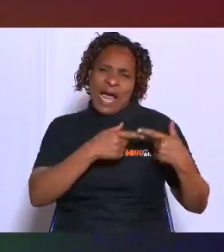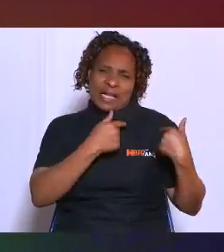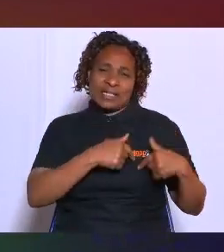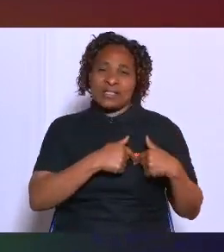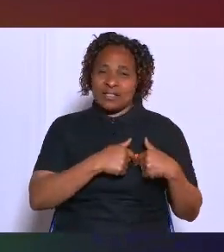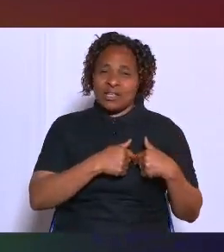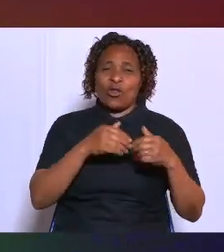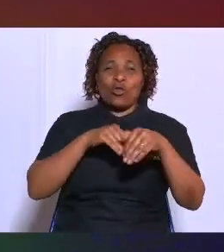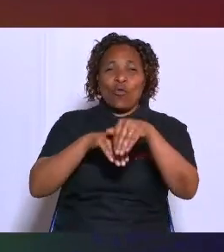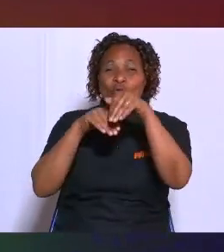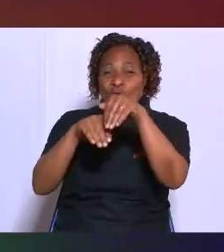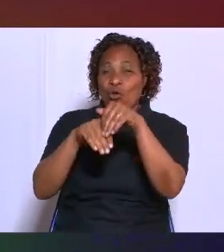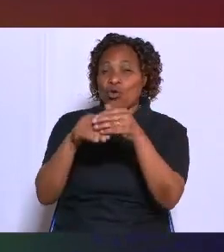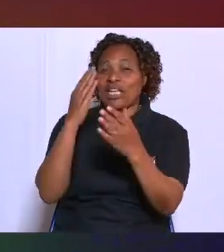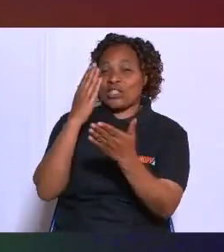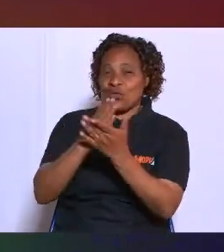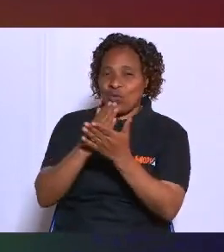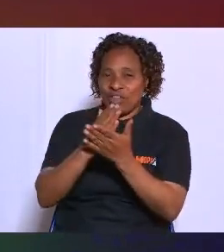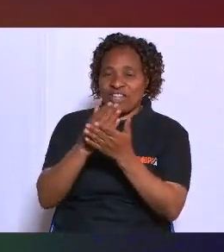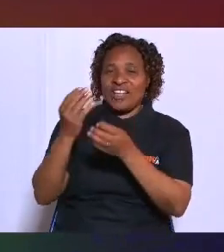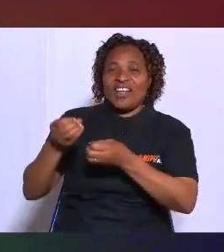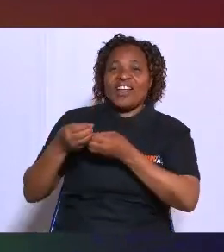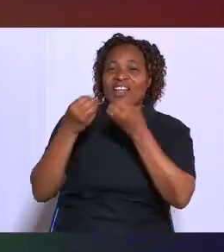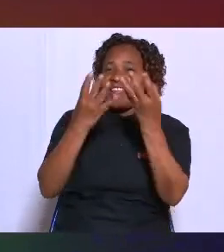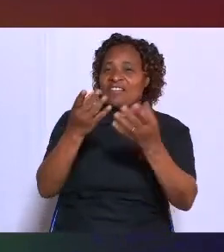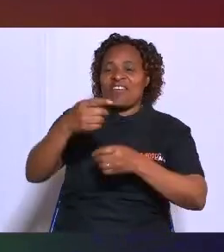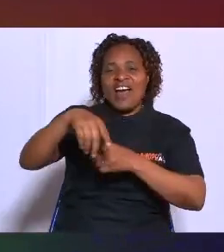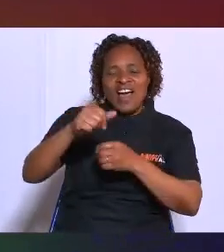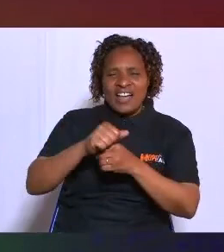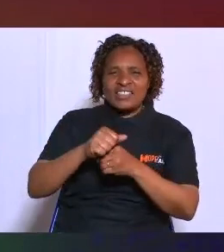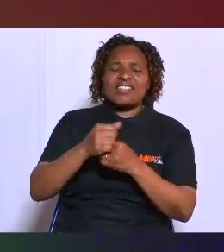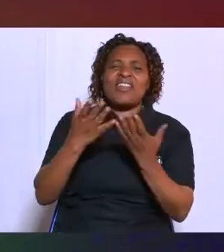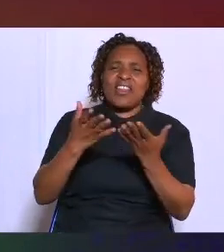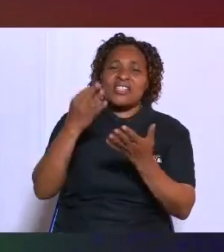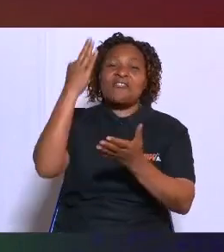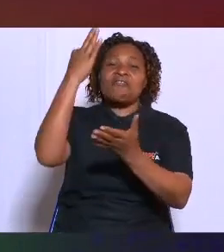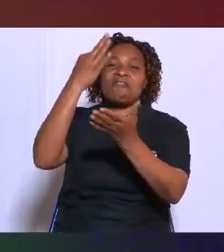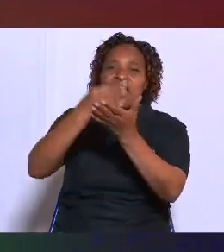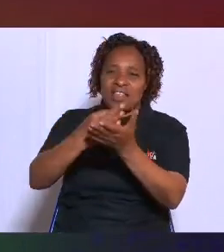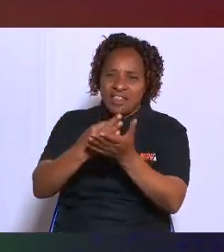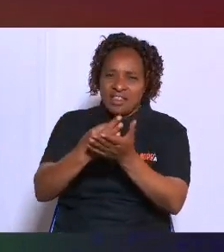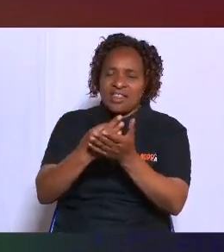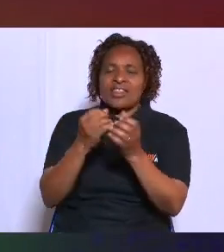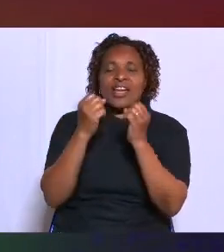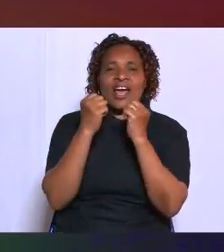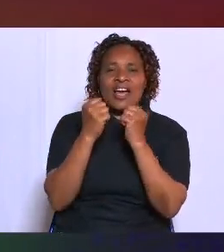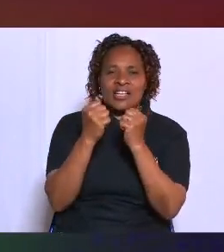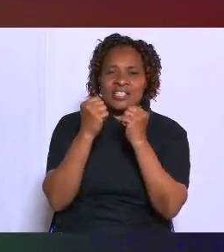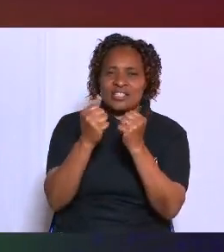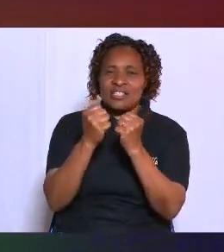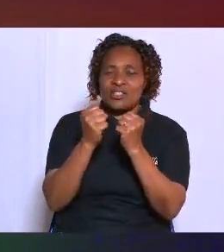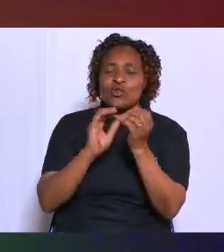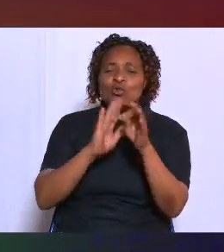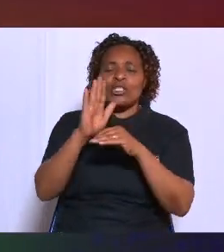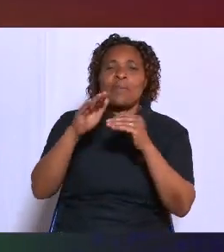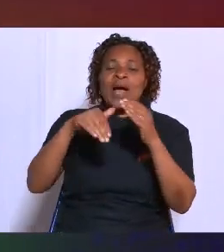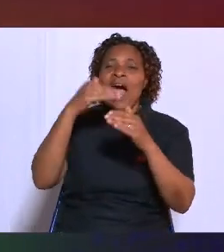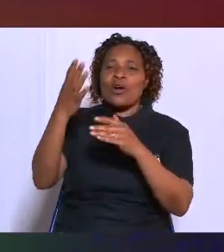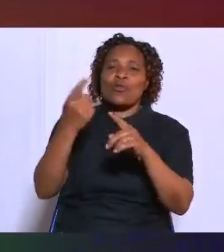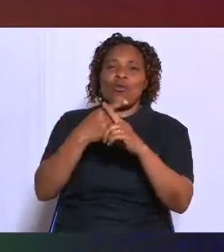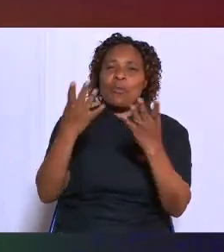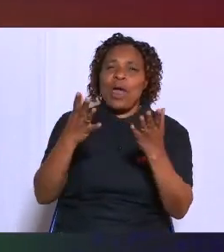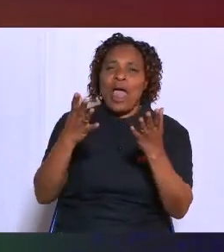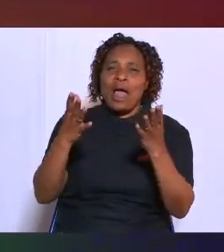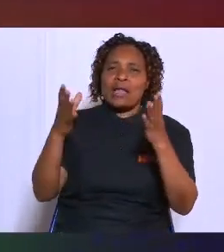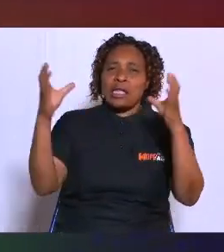to follow your truth give us that faith that courage to step out from the